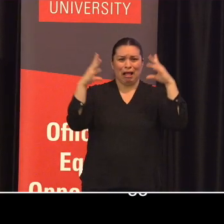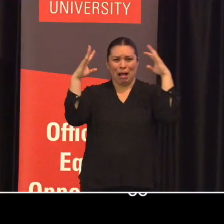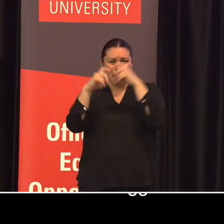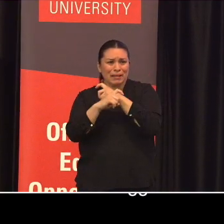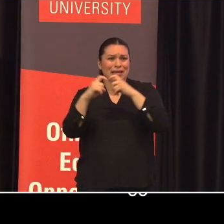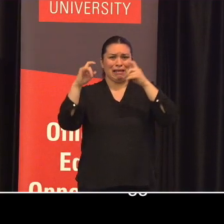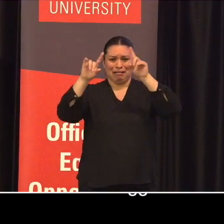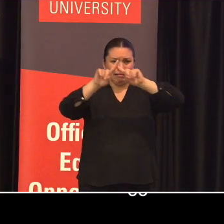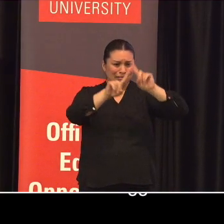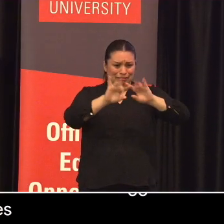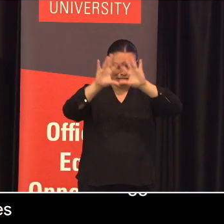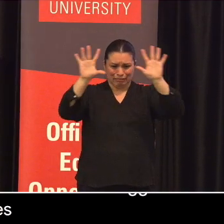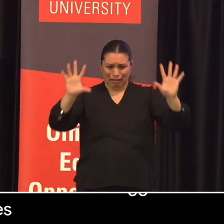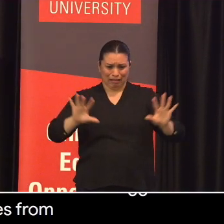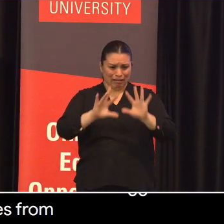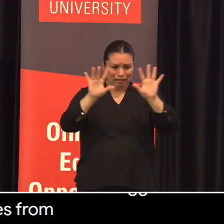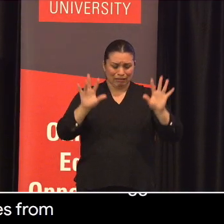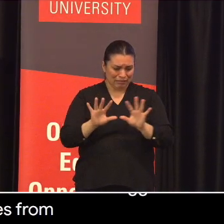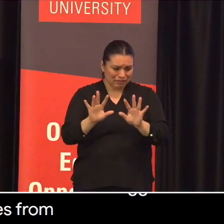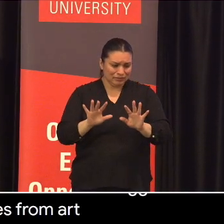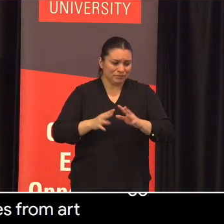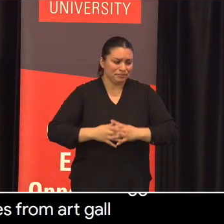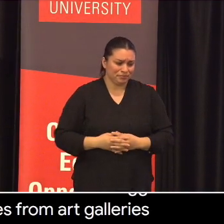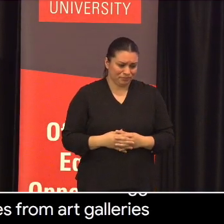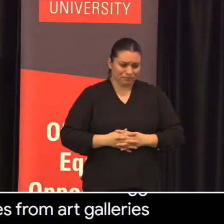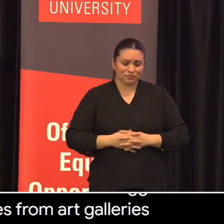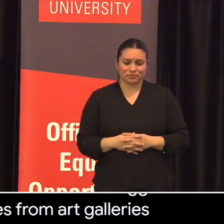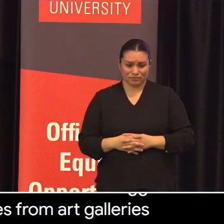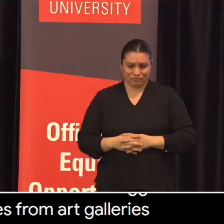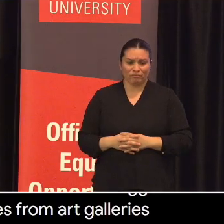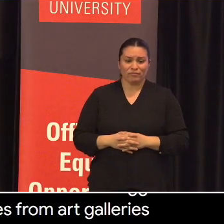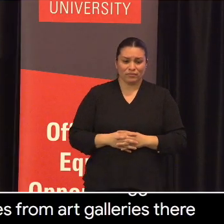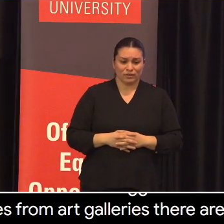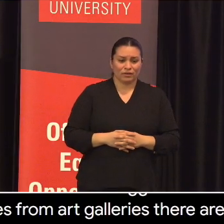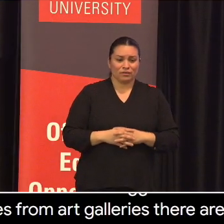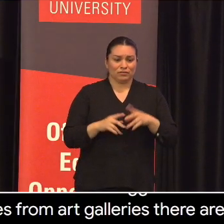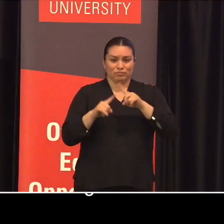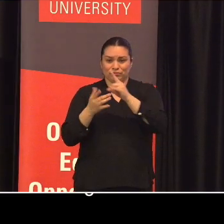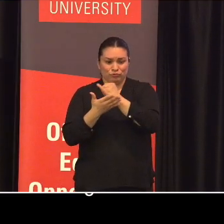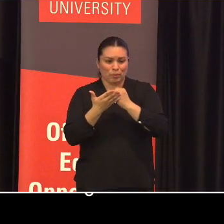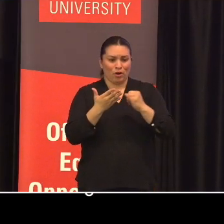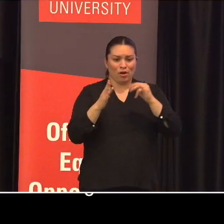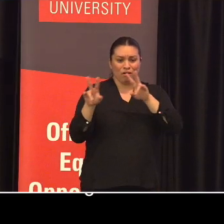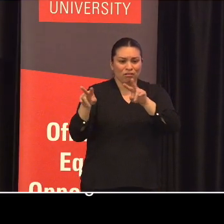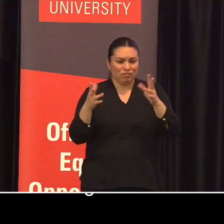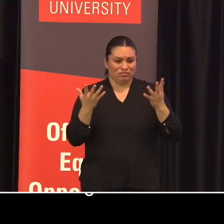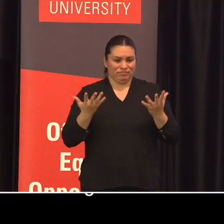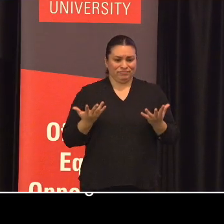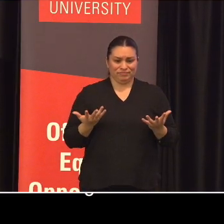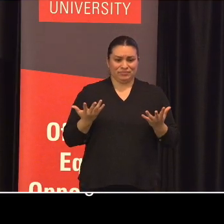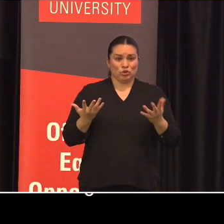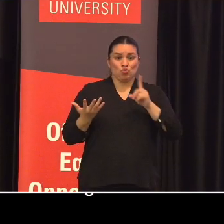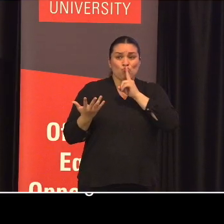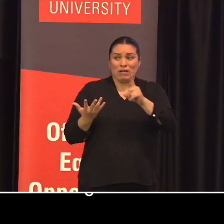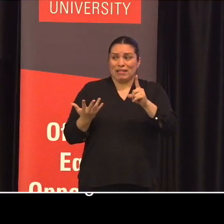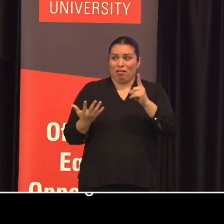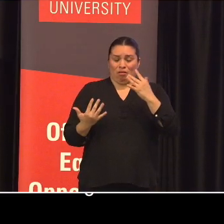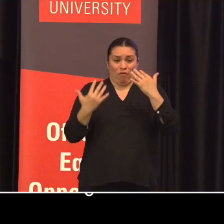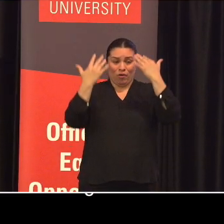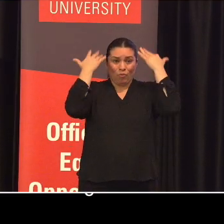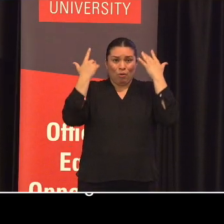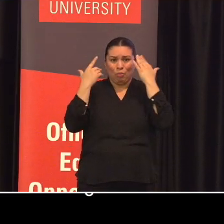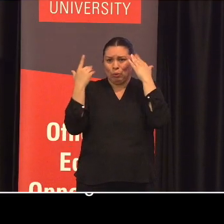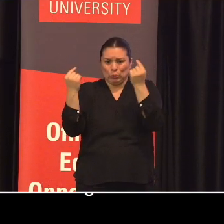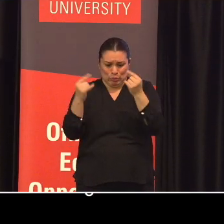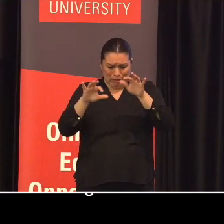notation, images from art galleries. There are so many of them. It can be overwhelming for any faculty member. I